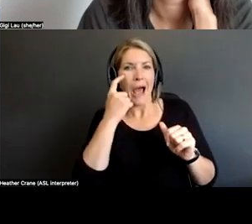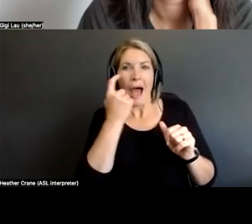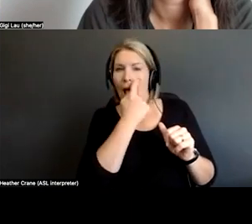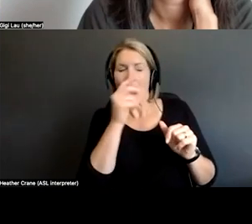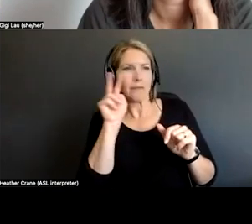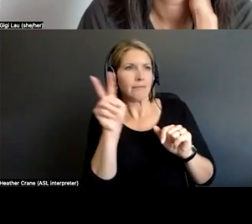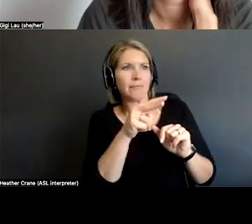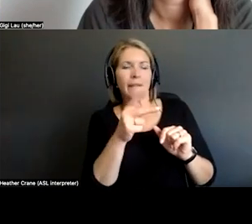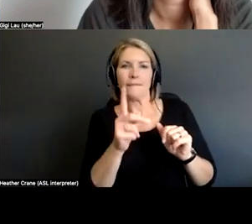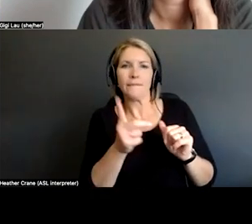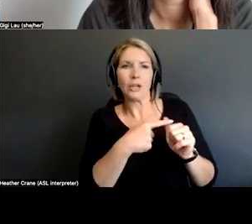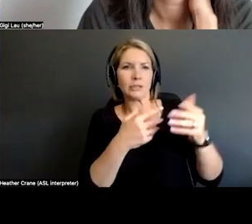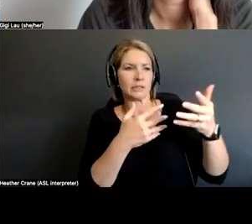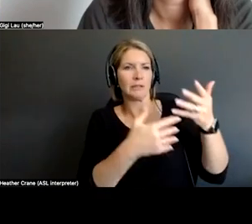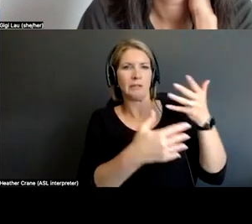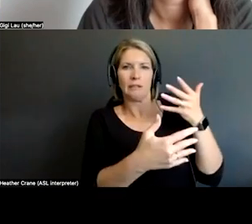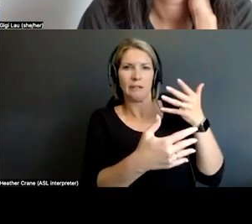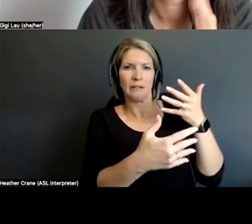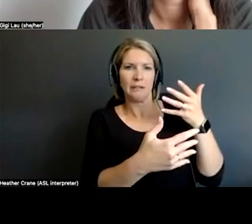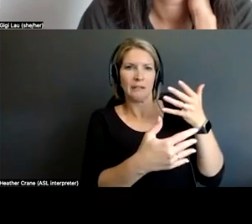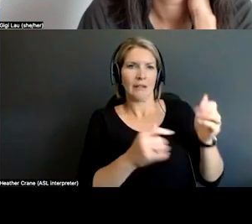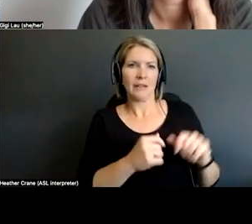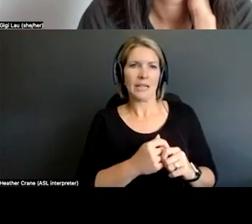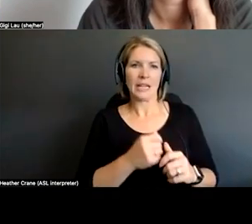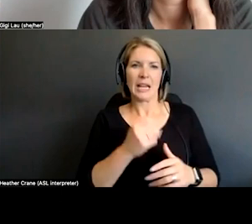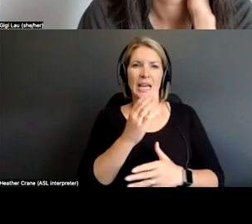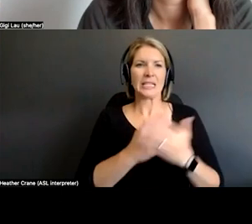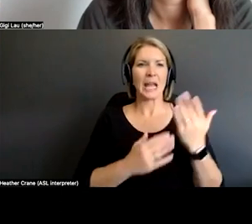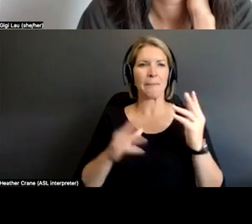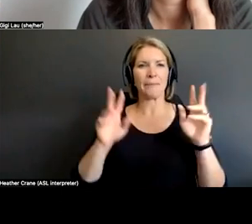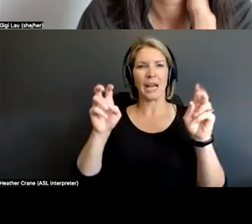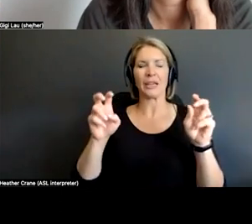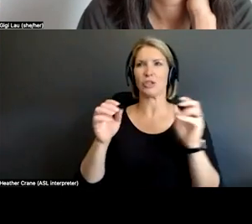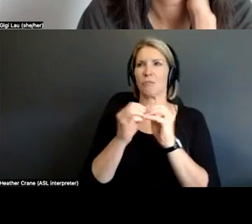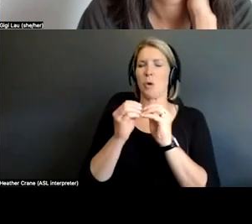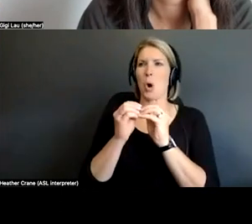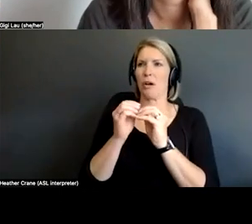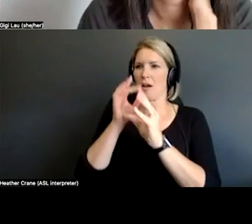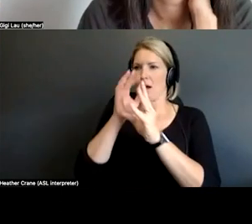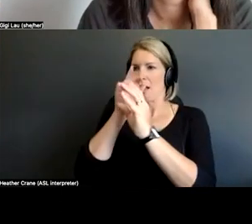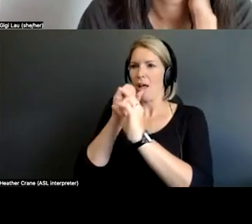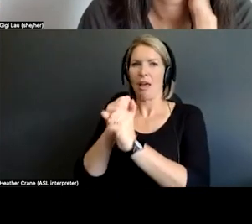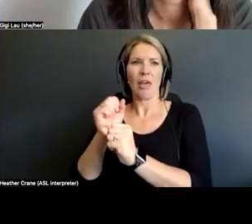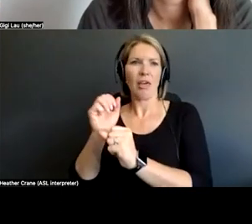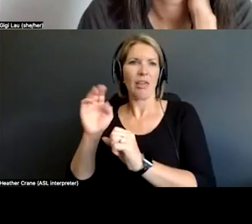I mean, is it as simple as some titles are more compelling than others and sort of deserve the center